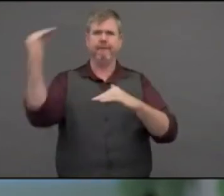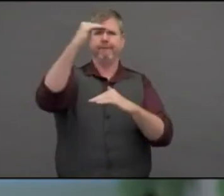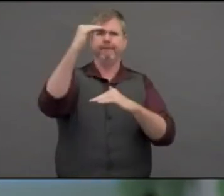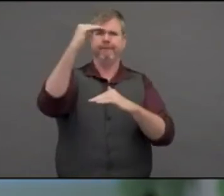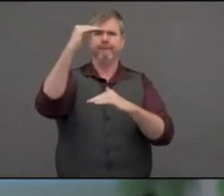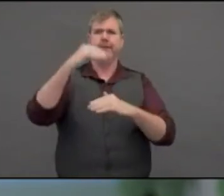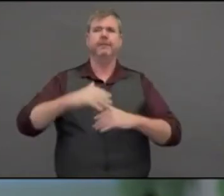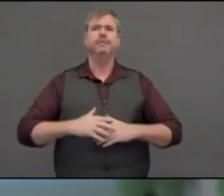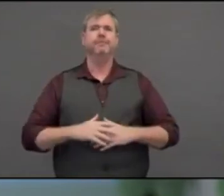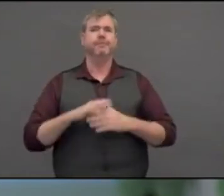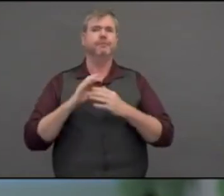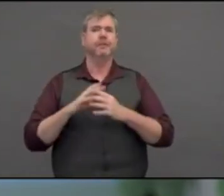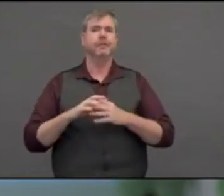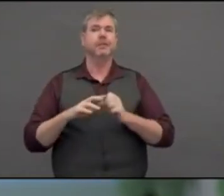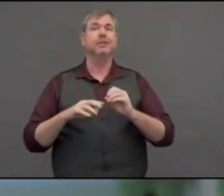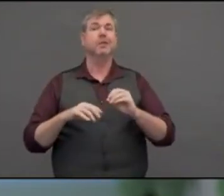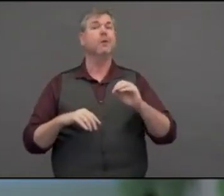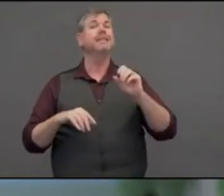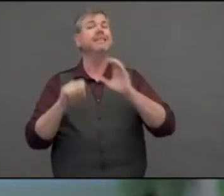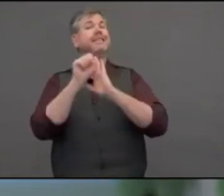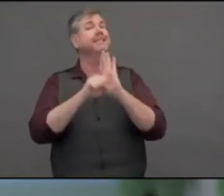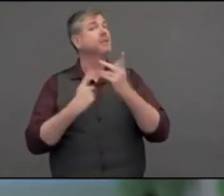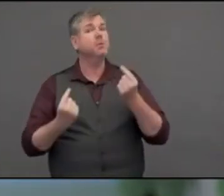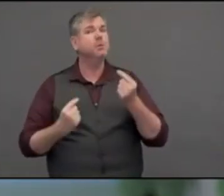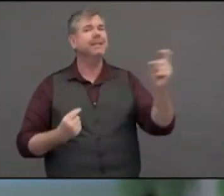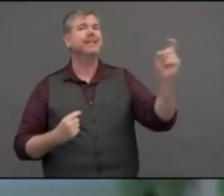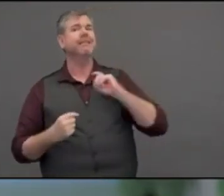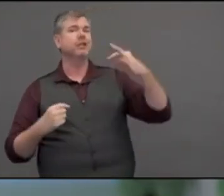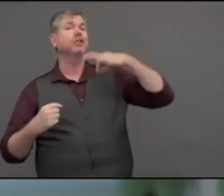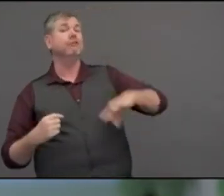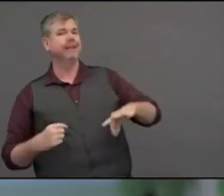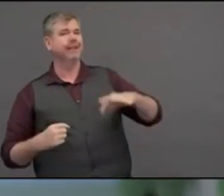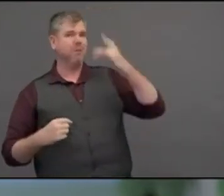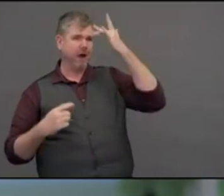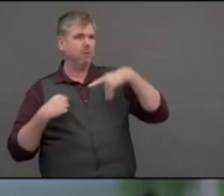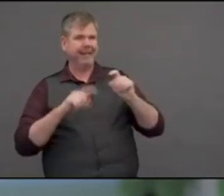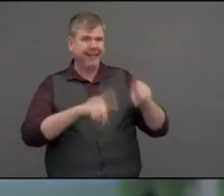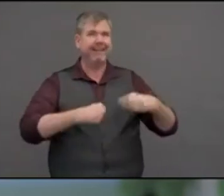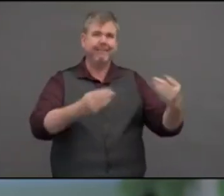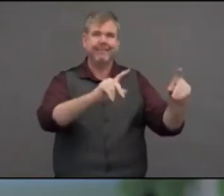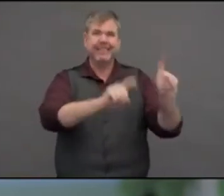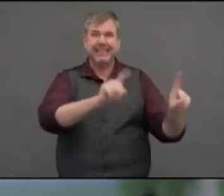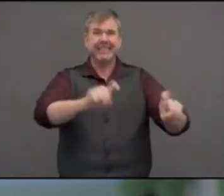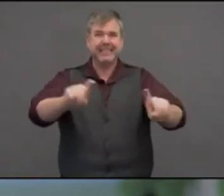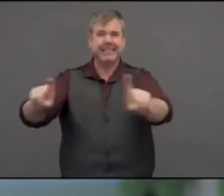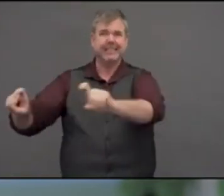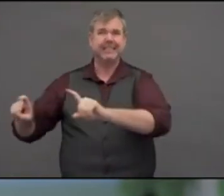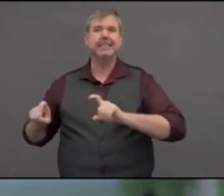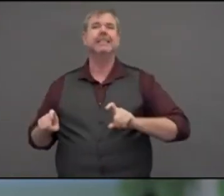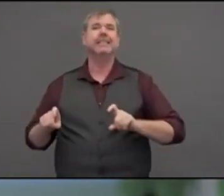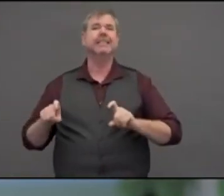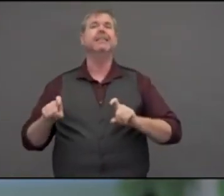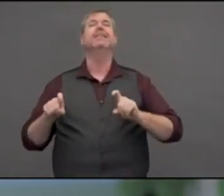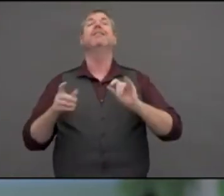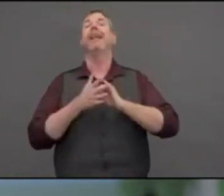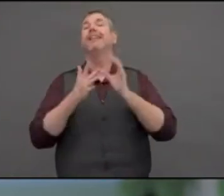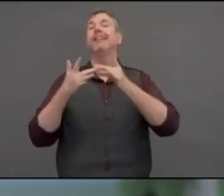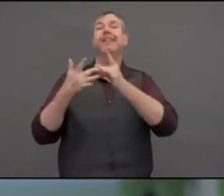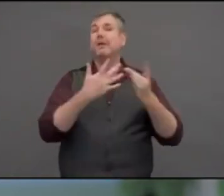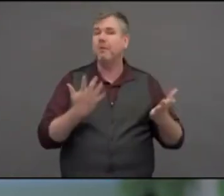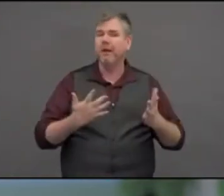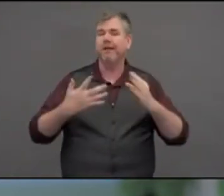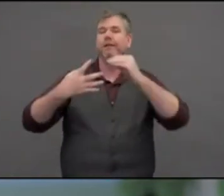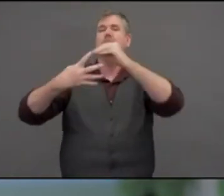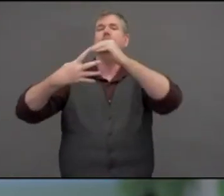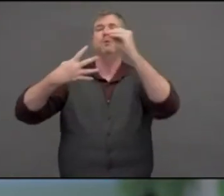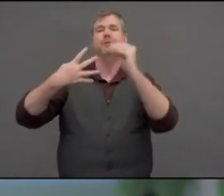towards that adjusted our case rate down from the purple tier into the red tier. And so